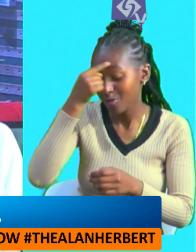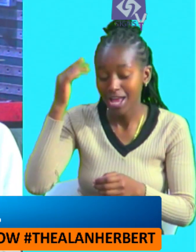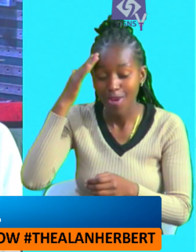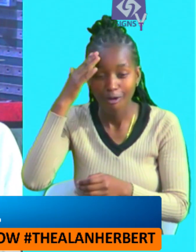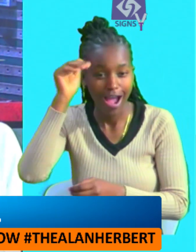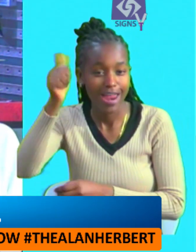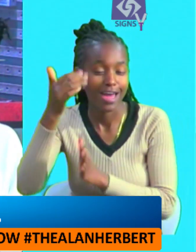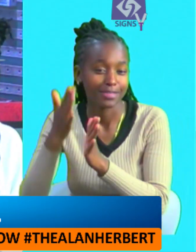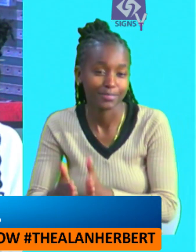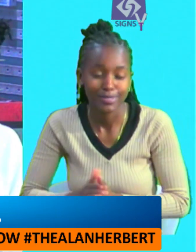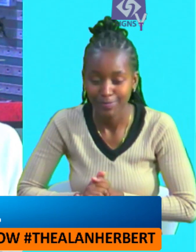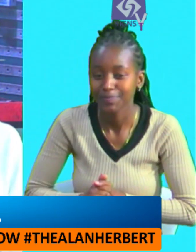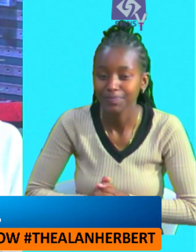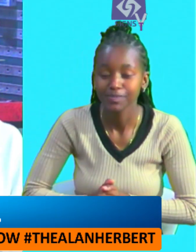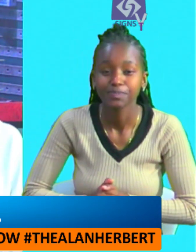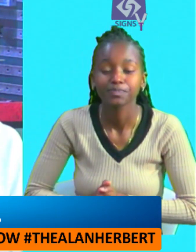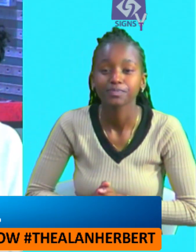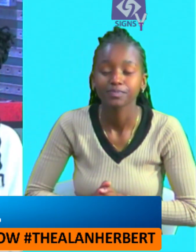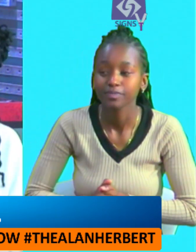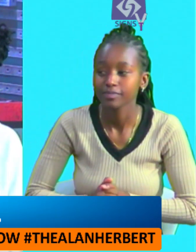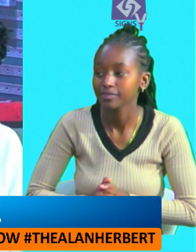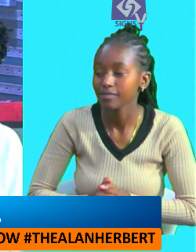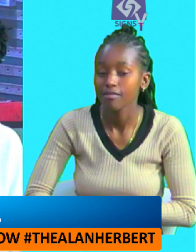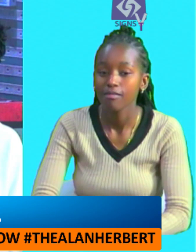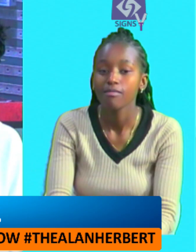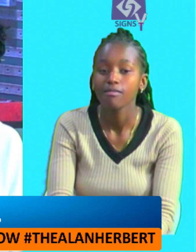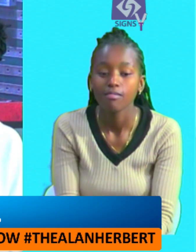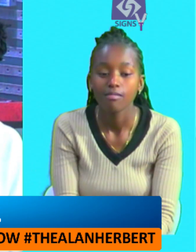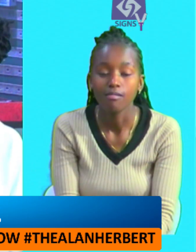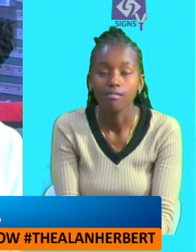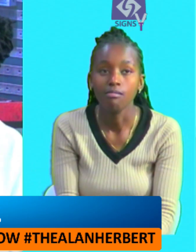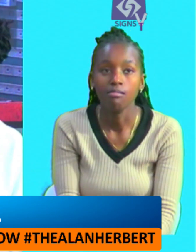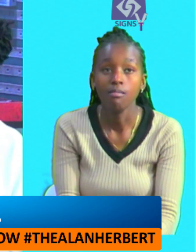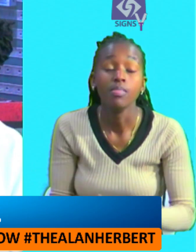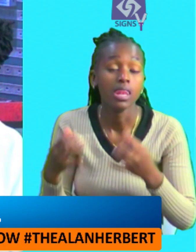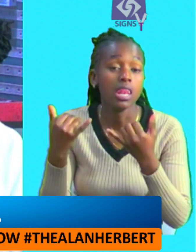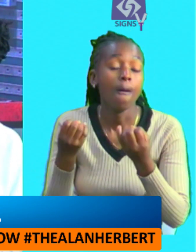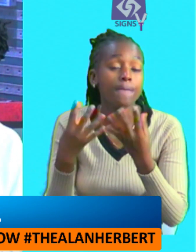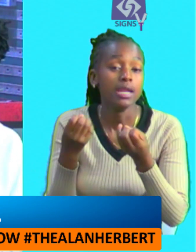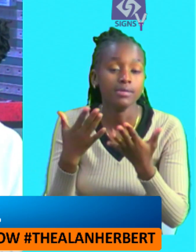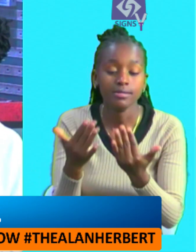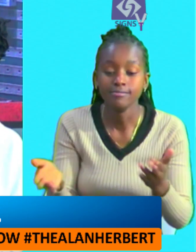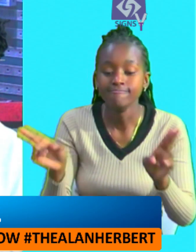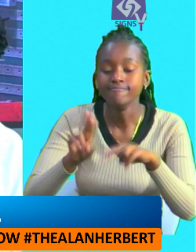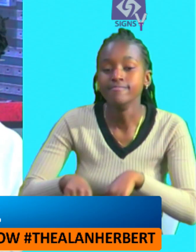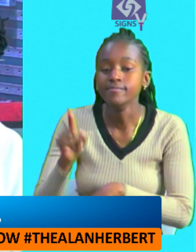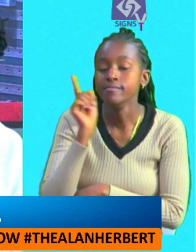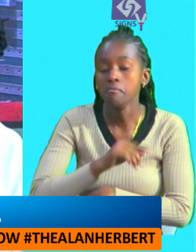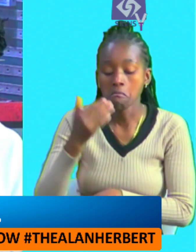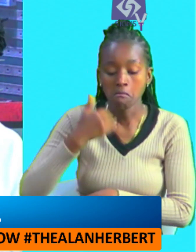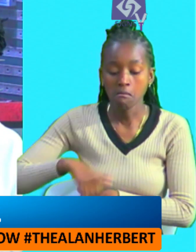You're getting lost somewhere. Yeah. Yeah, so much has happened, but I've been